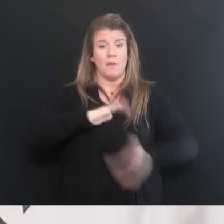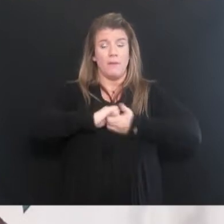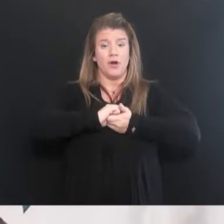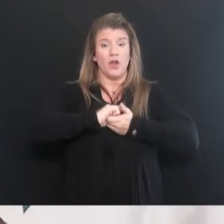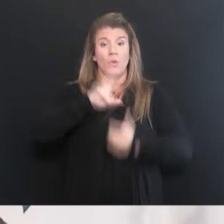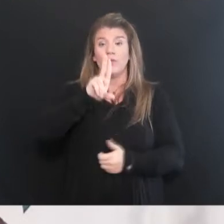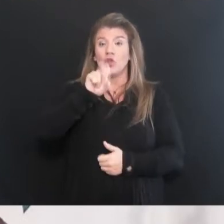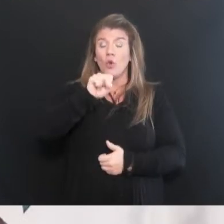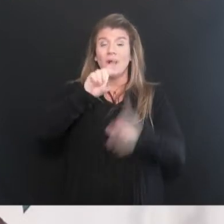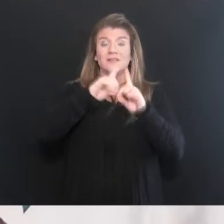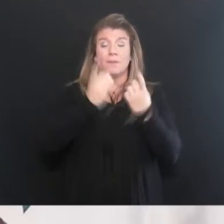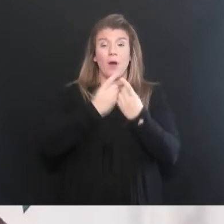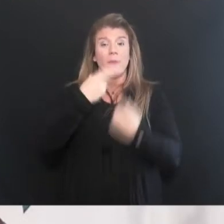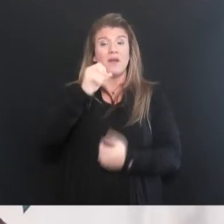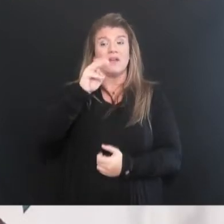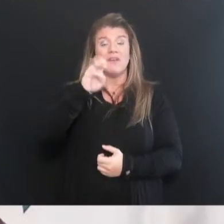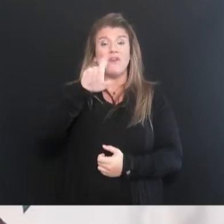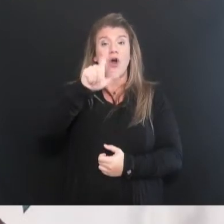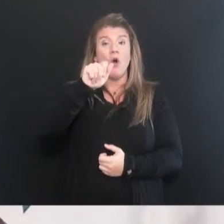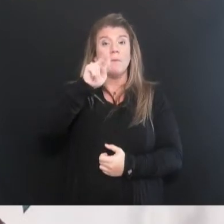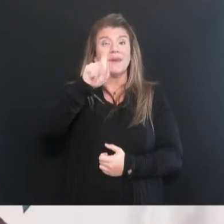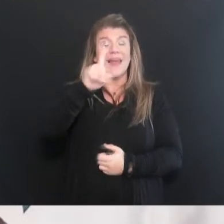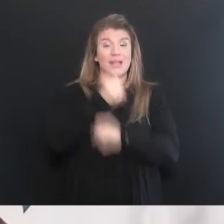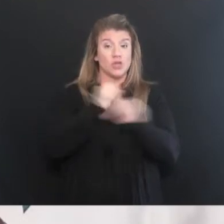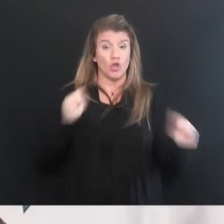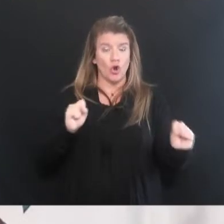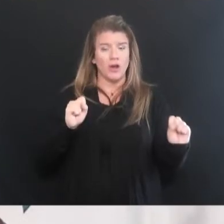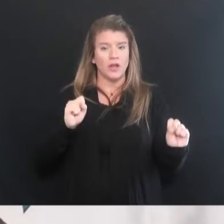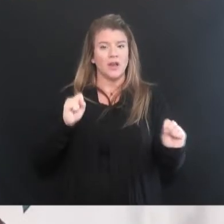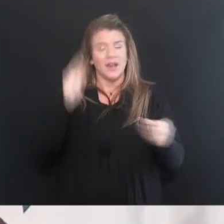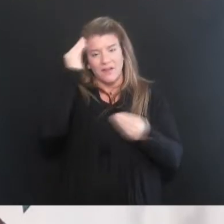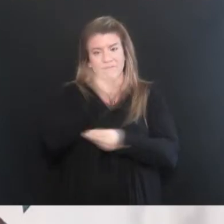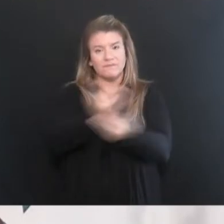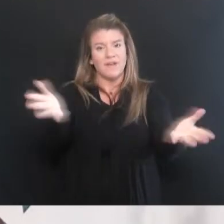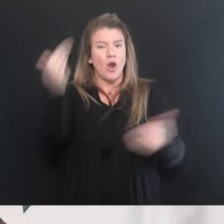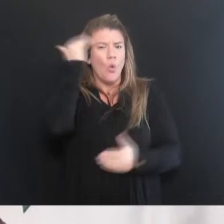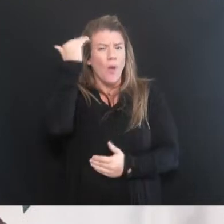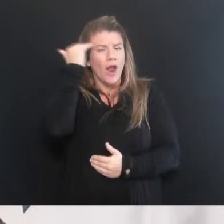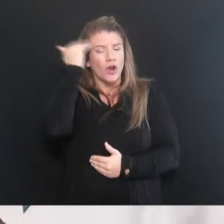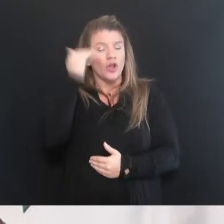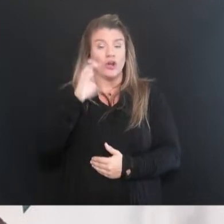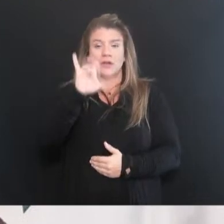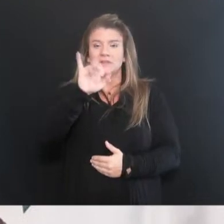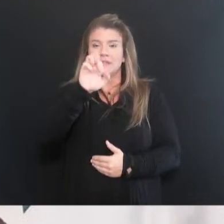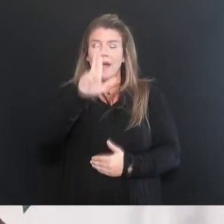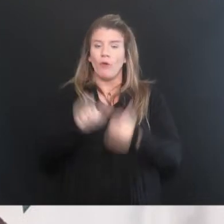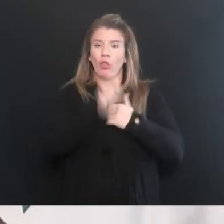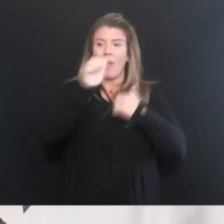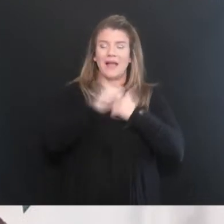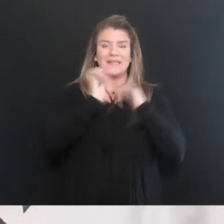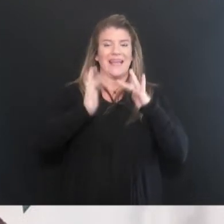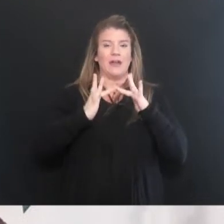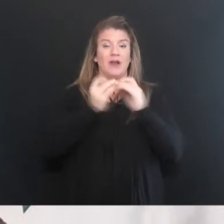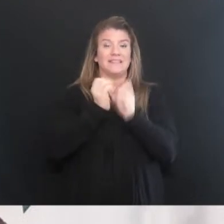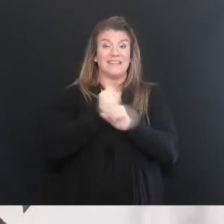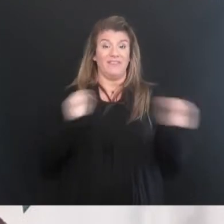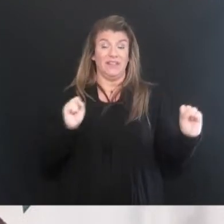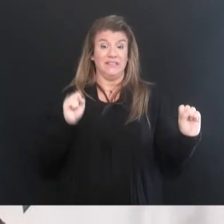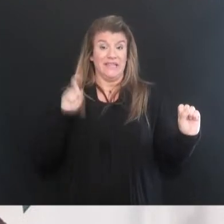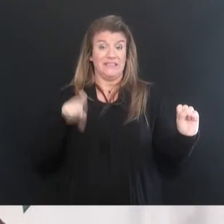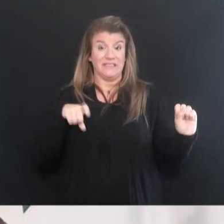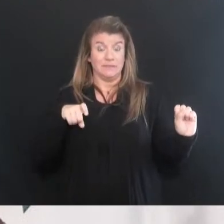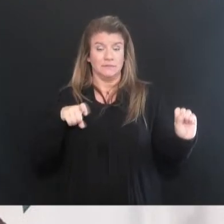U.S. Department of Homeland Security to bring awareness to cyber threats and internet safety measures.